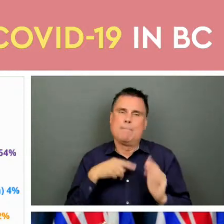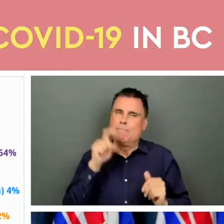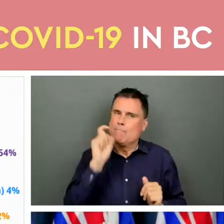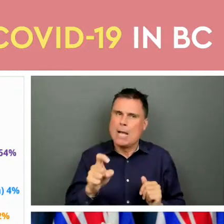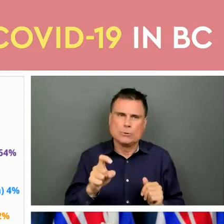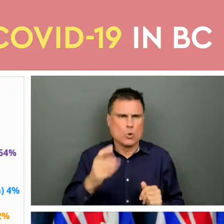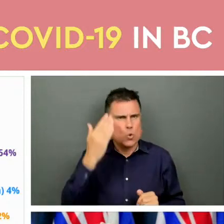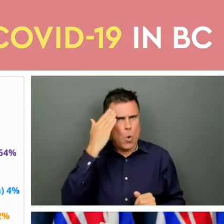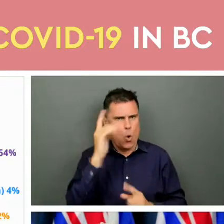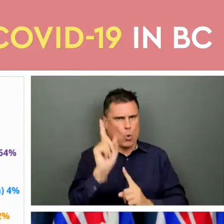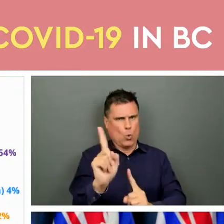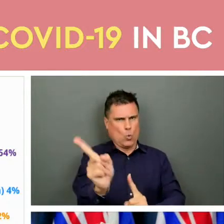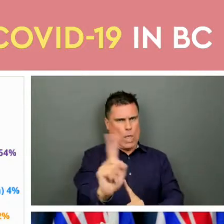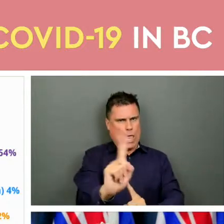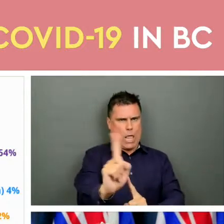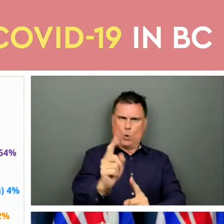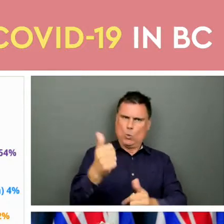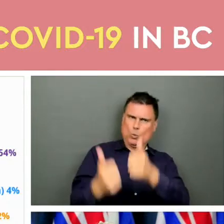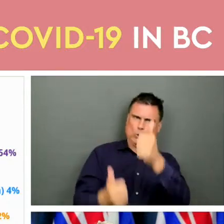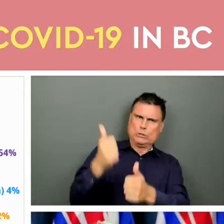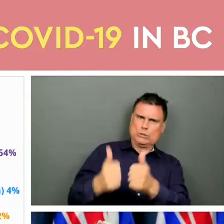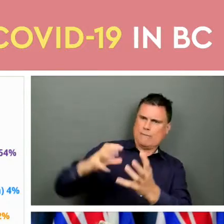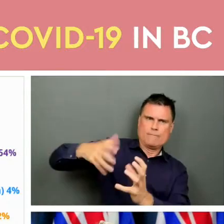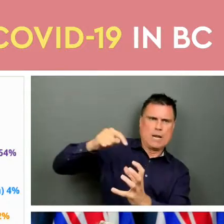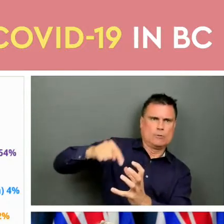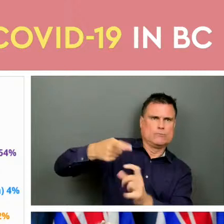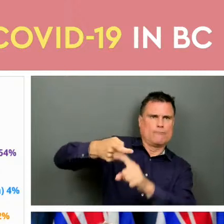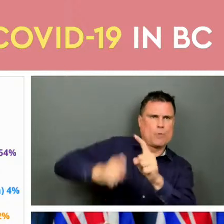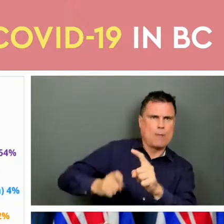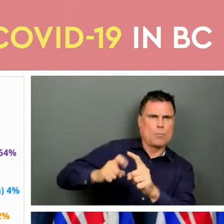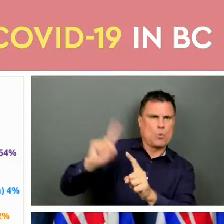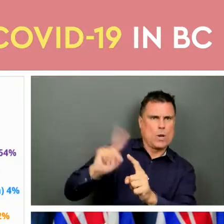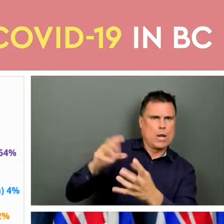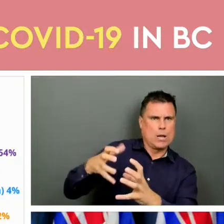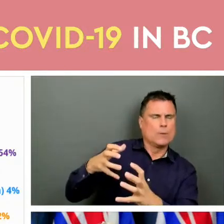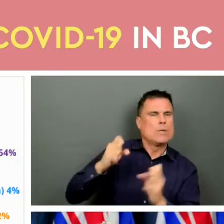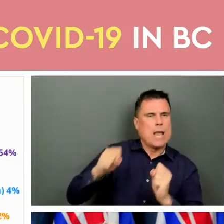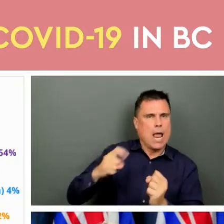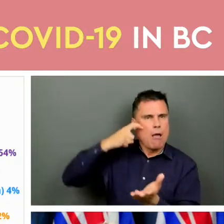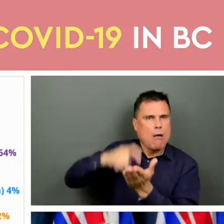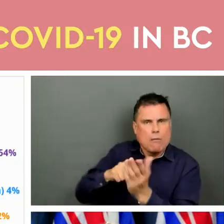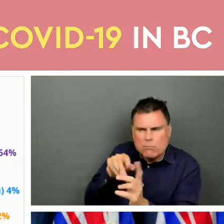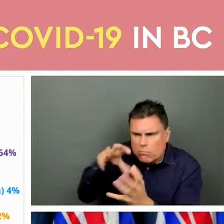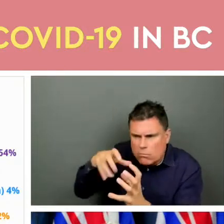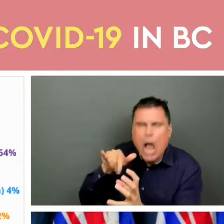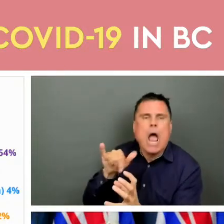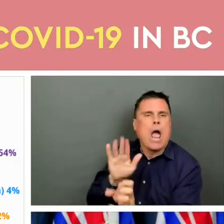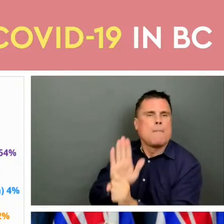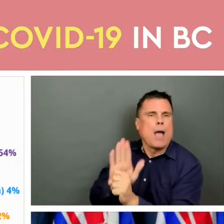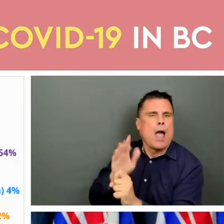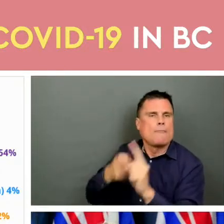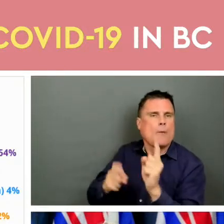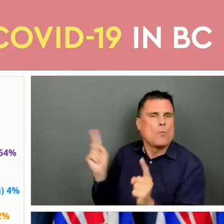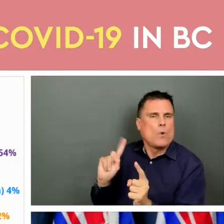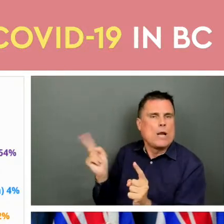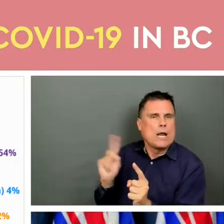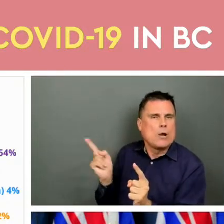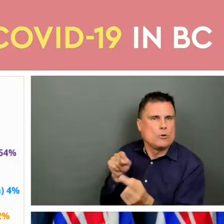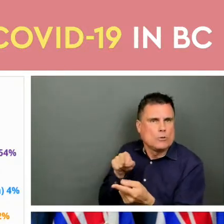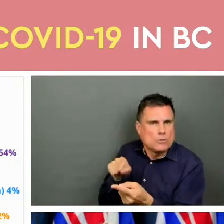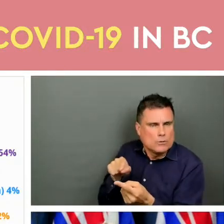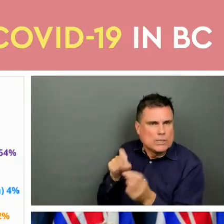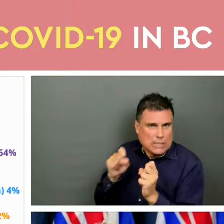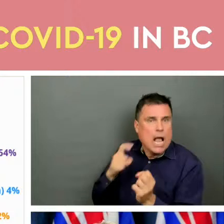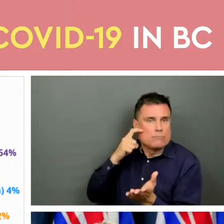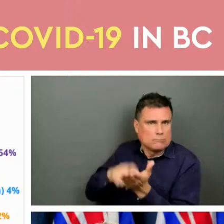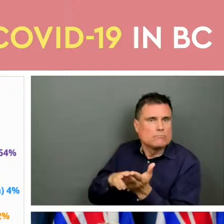we detect whether a new strain that might have some other advantage, whether that means